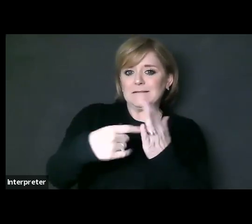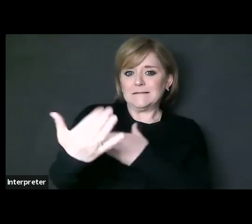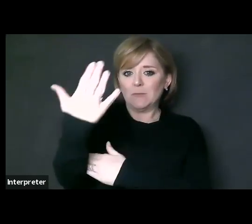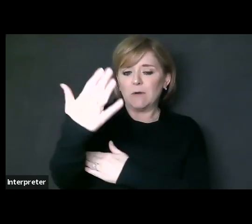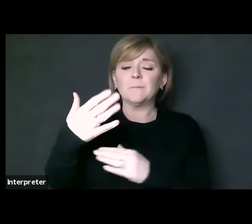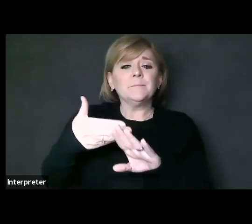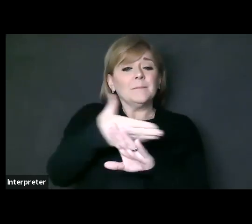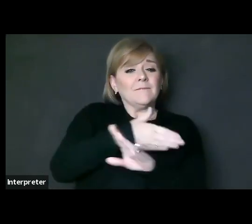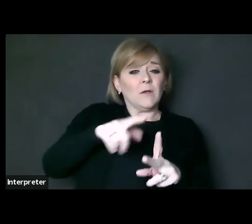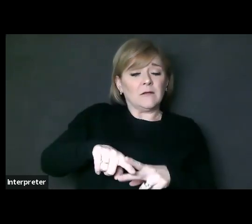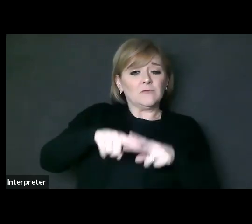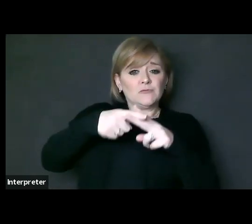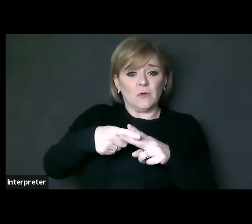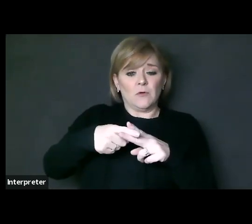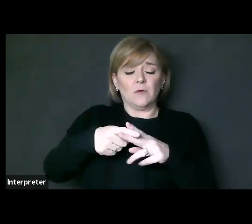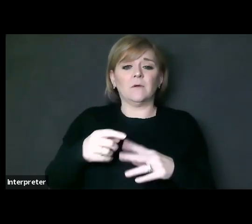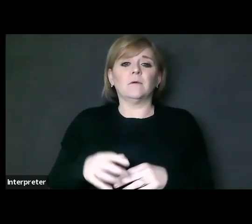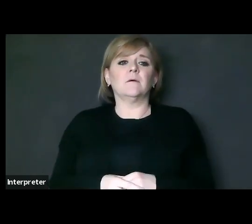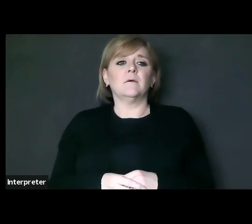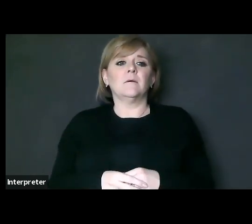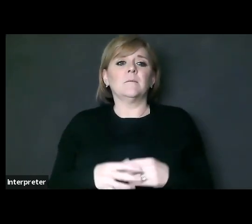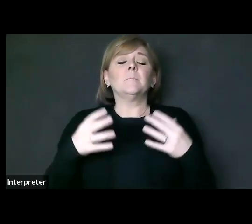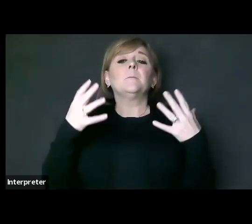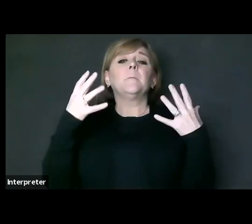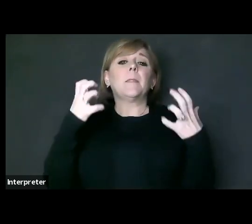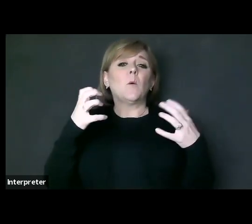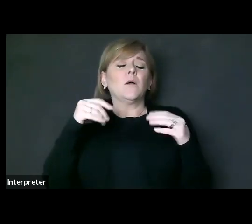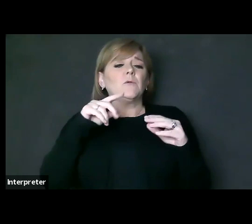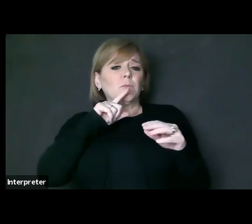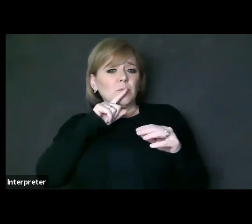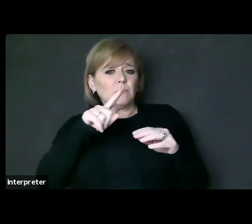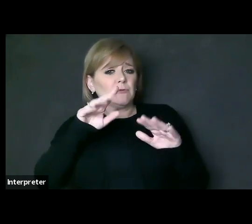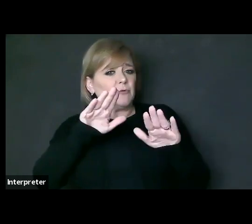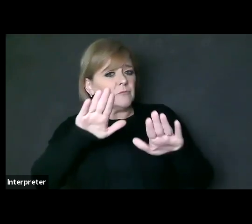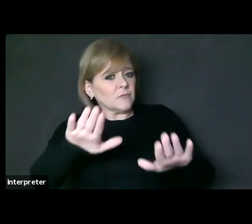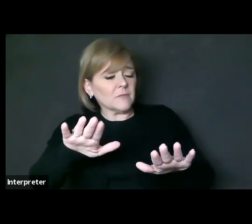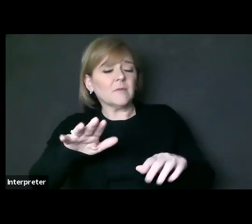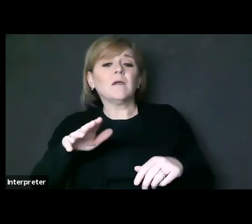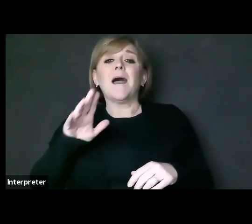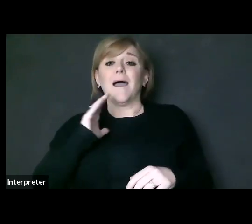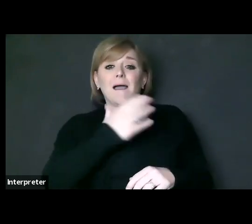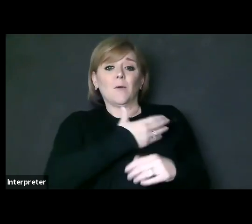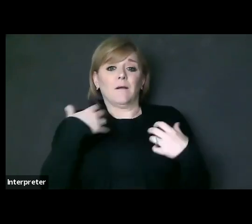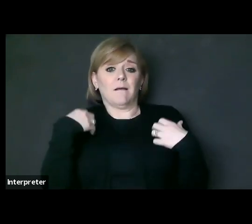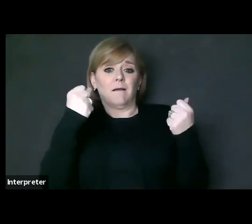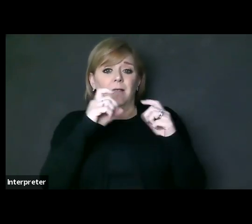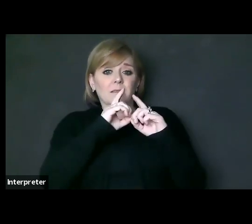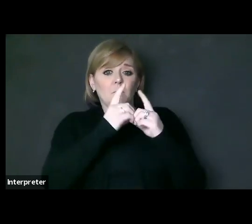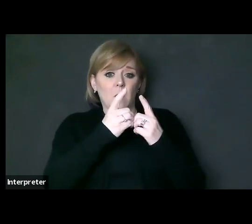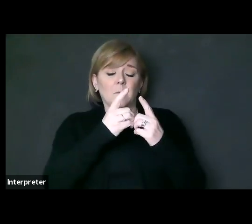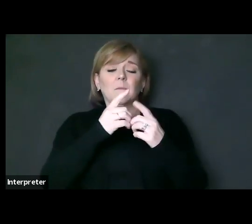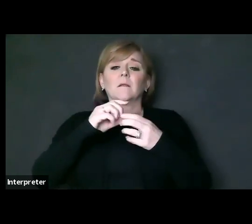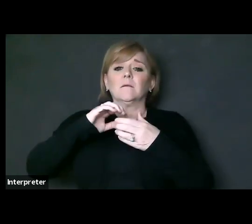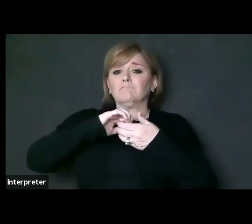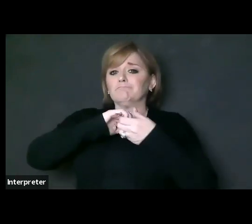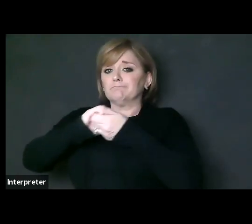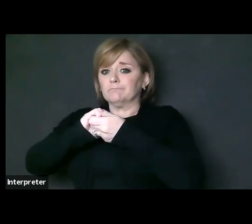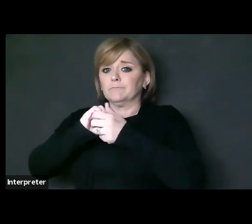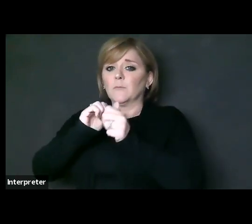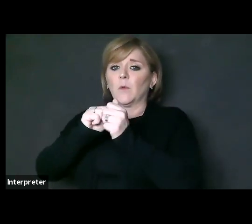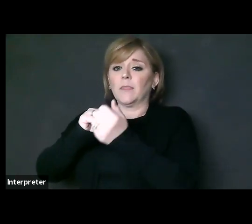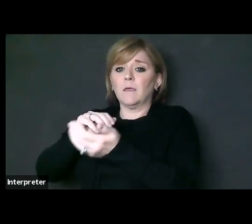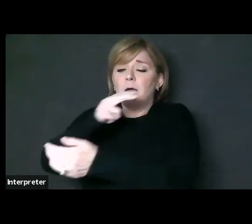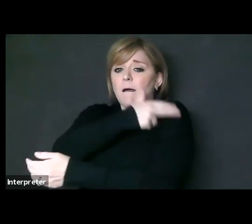begin this update, I want to again assure our residents that the health department is working with our hospitals, doctors,